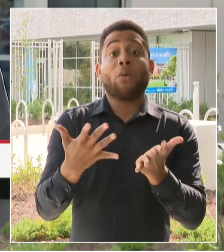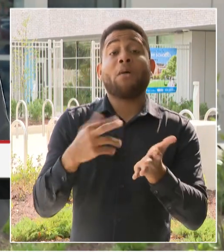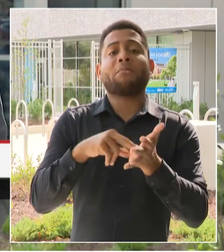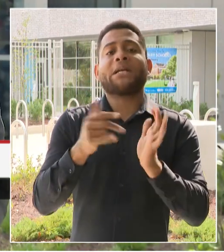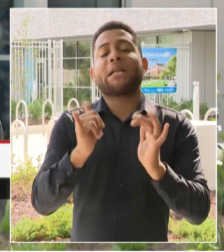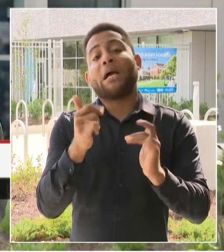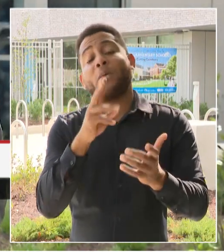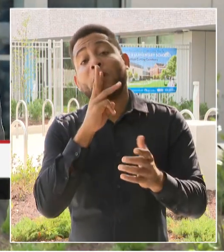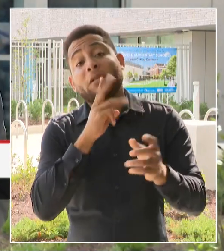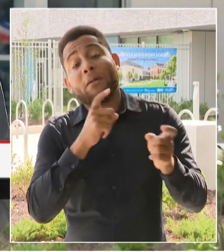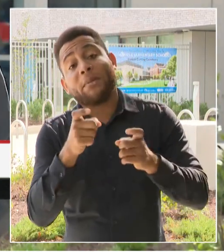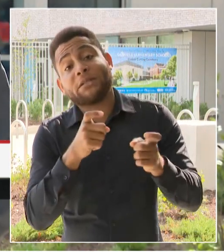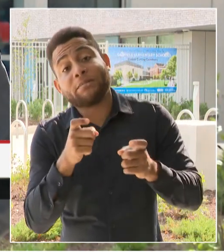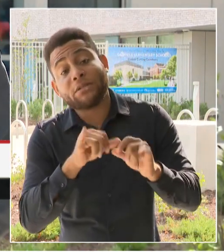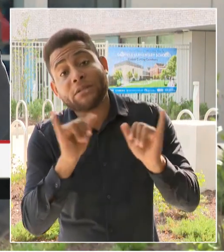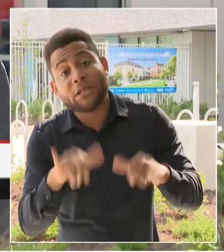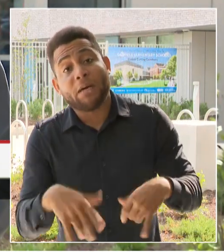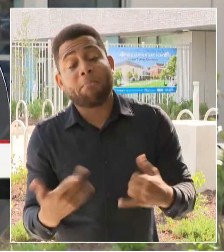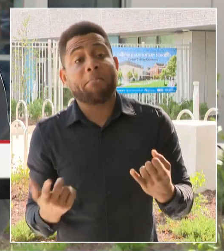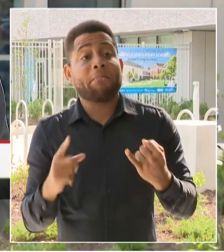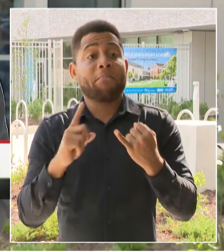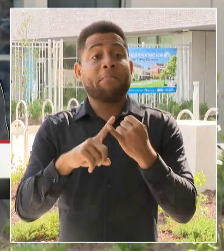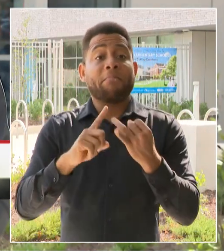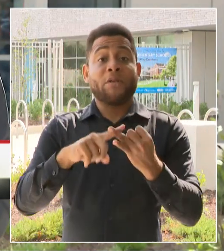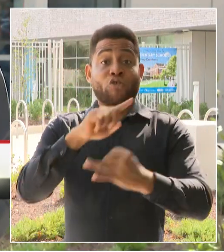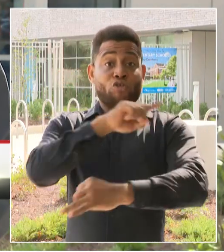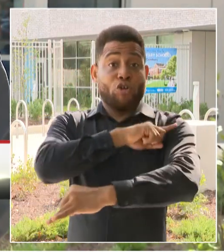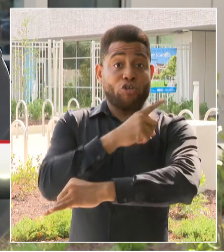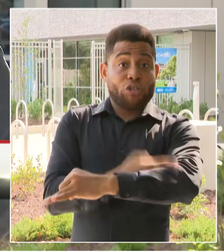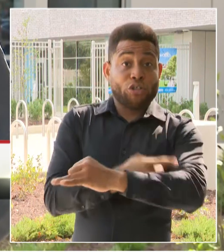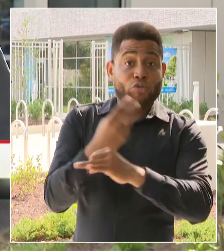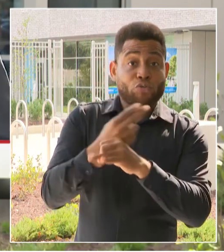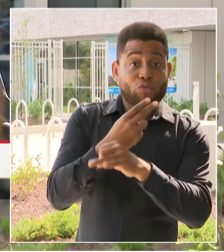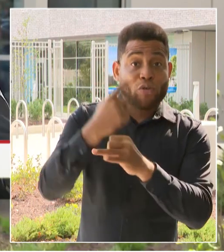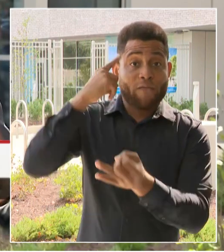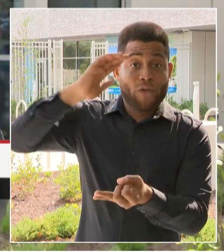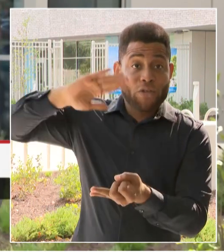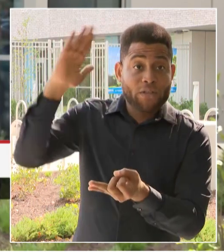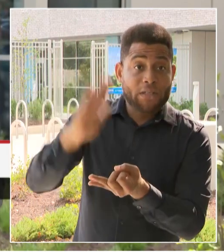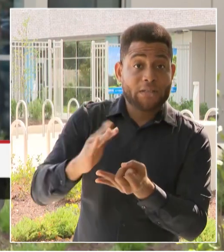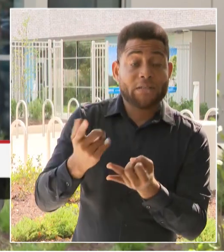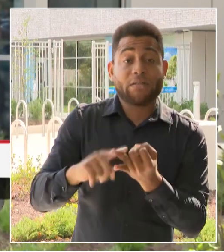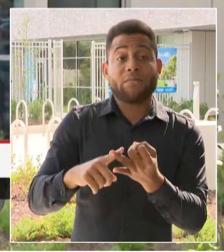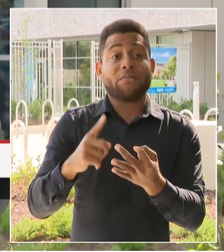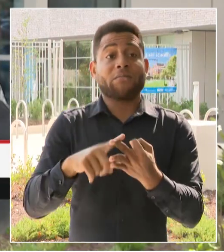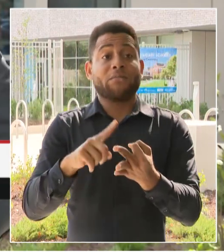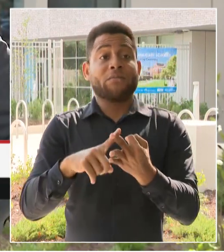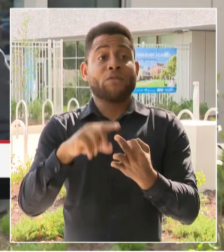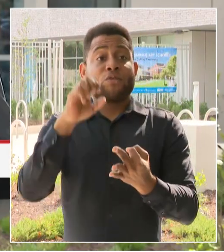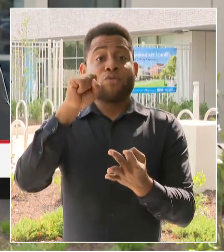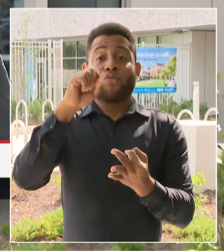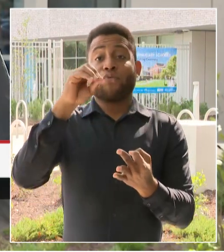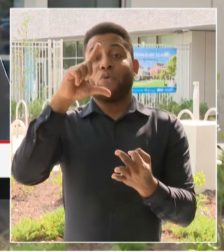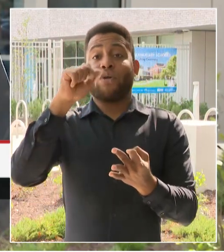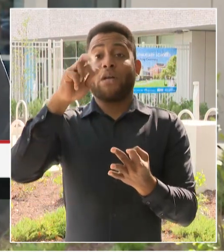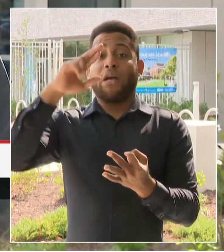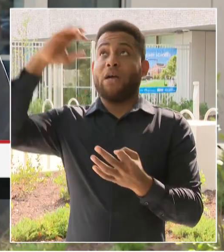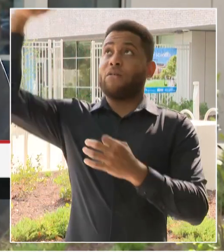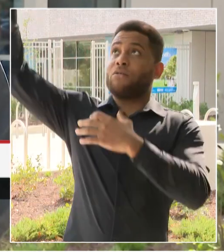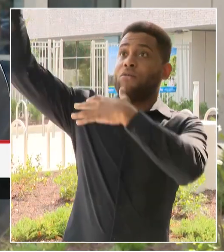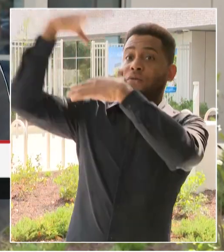emissions material and lighting, and solar panels installed on the roof. We've also talked about the world-class art that really brings